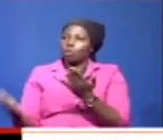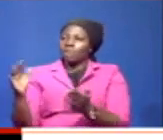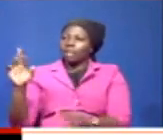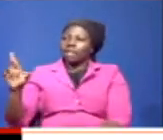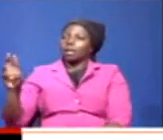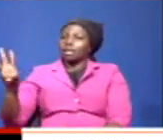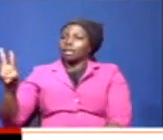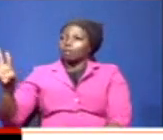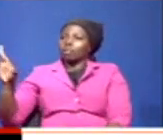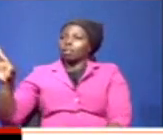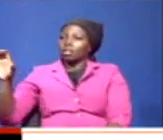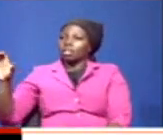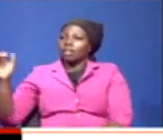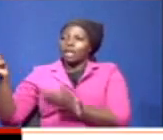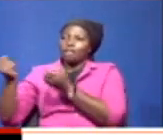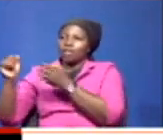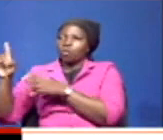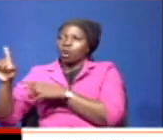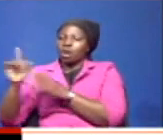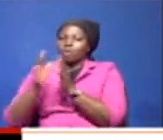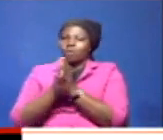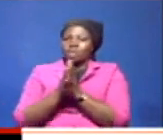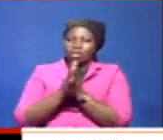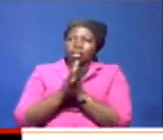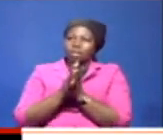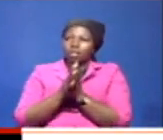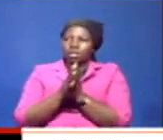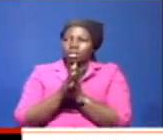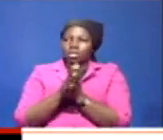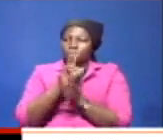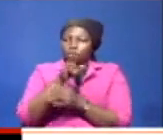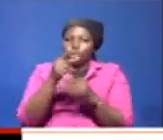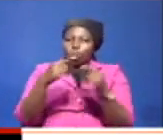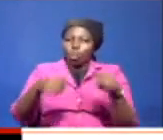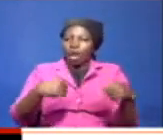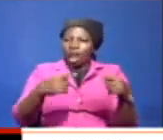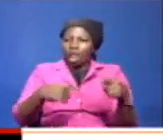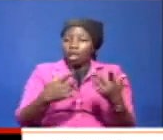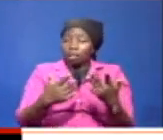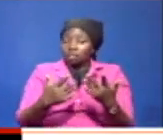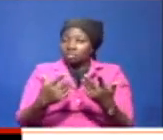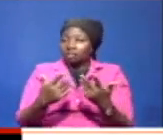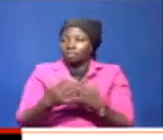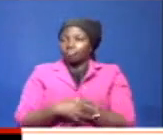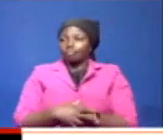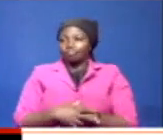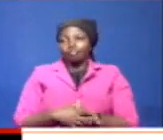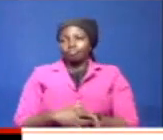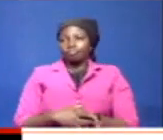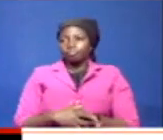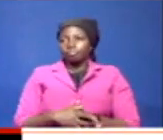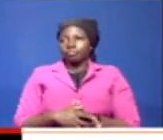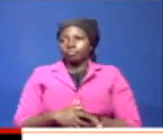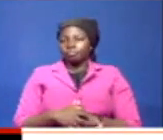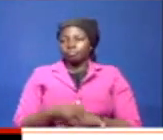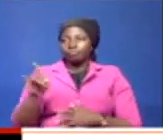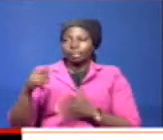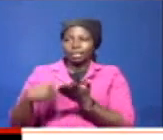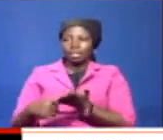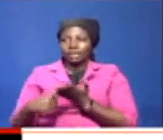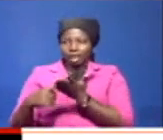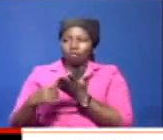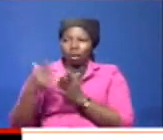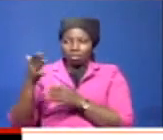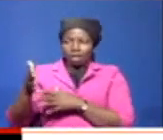car with a two-wheel drive car? Can we compare WRC Rally 1 car with a WRC 3 car? The debate is there, and those who are